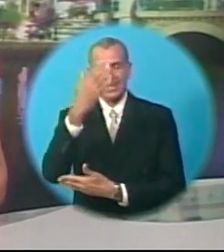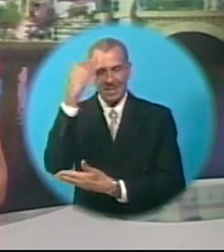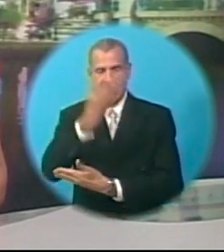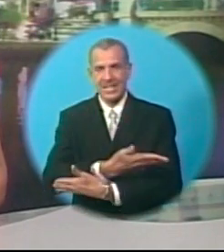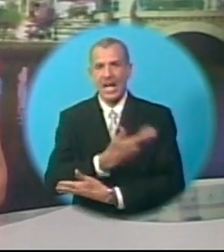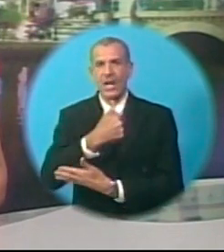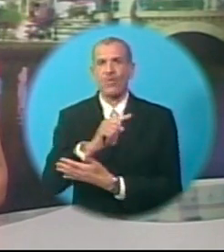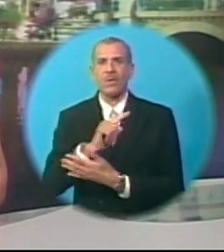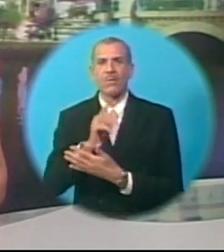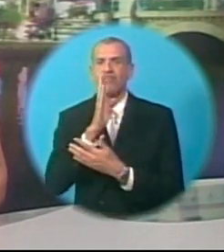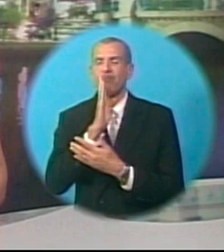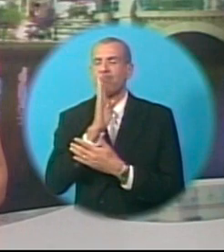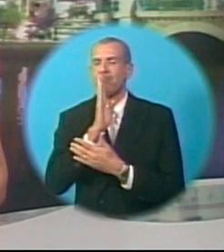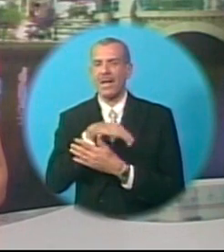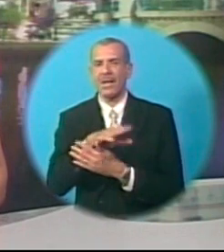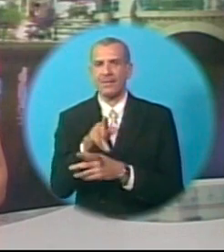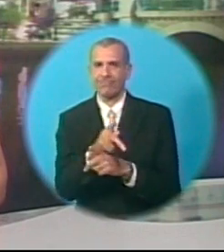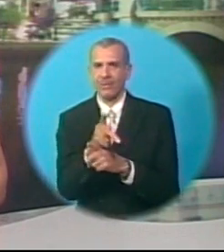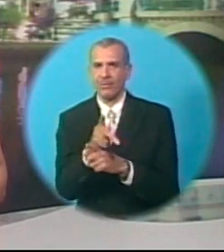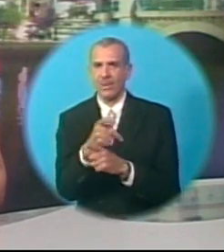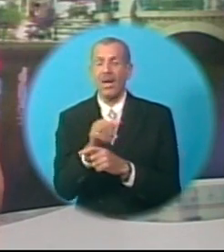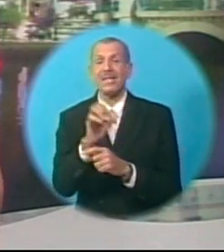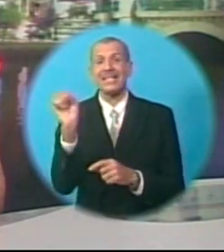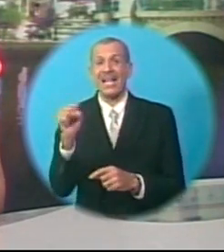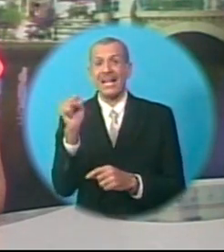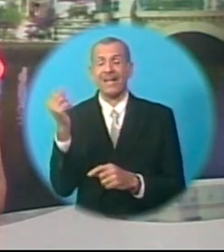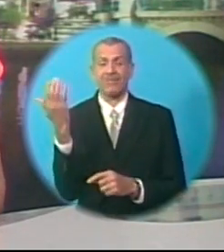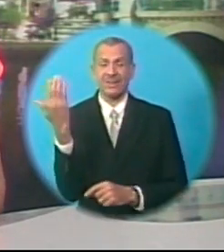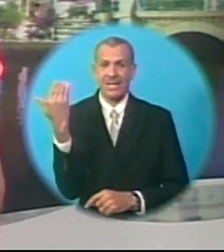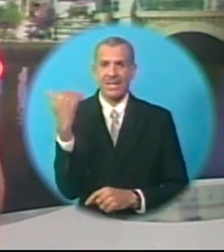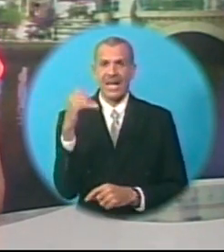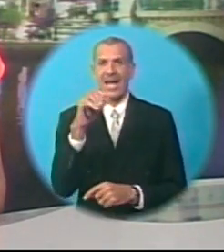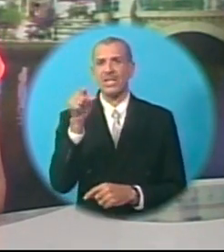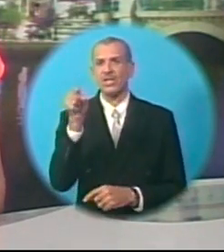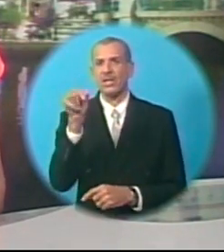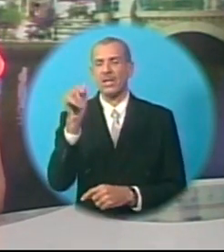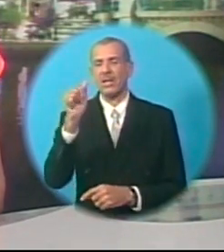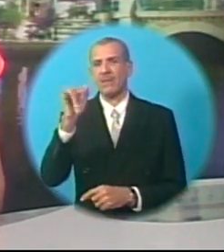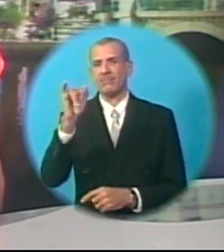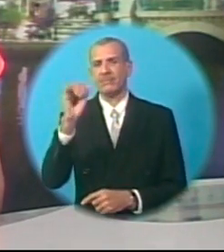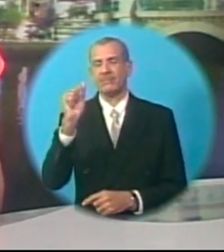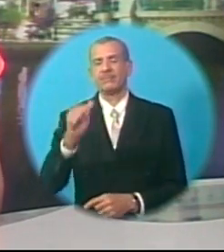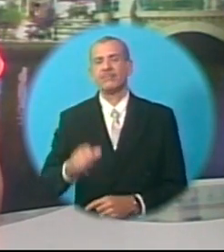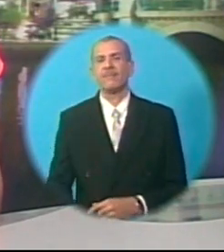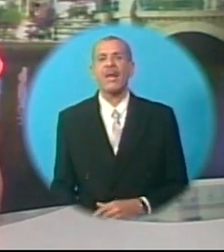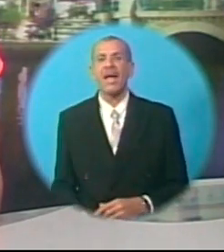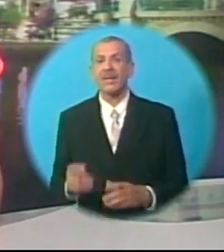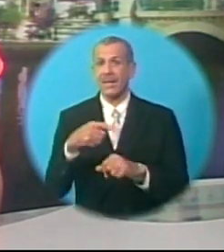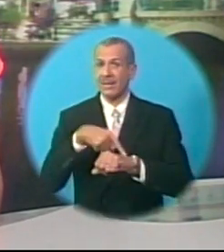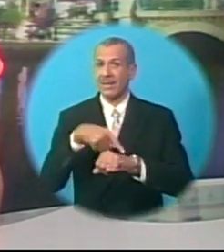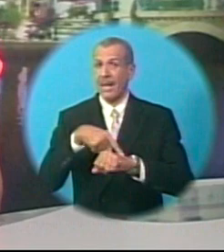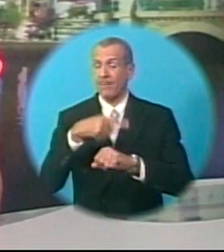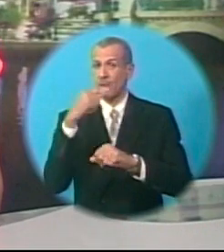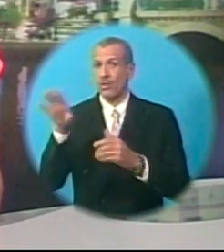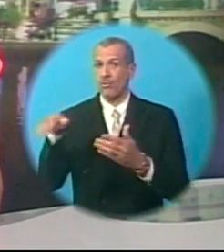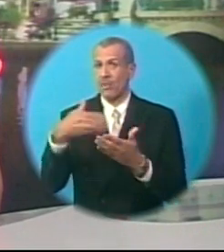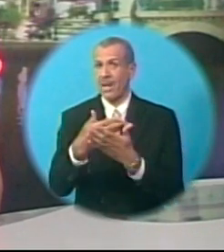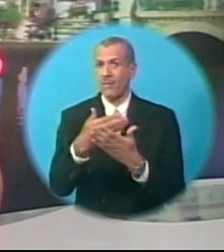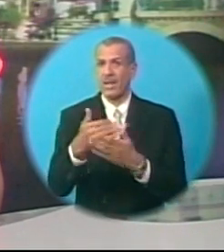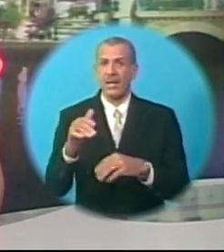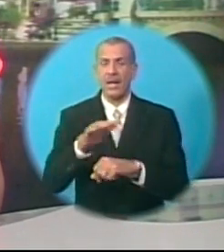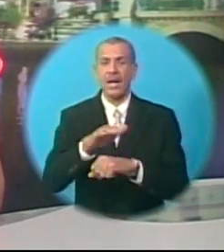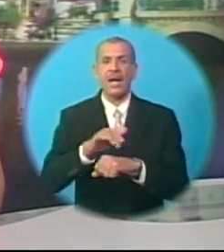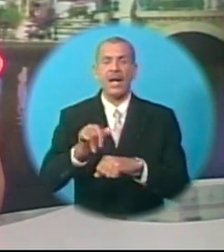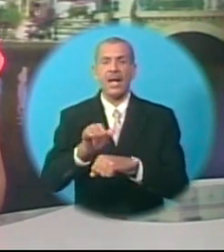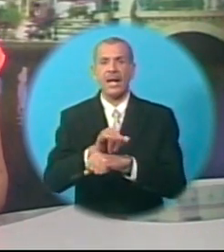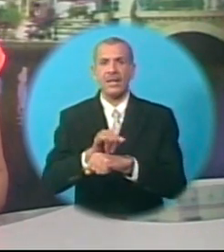Barbados Immigration Department last Saturday while at the Grantley Adams International Airport. At that time, she had arrived in the island on a flight